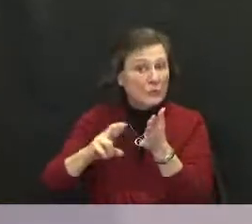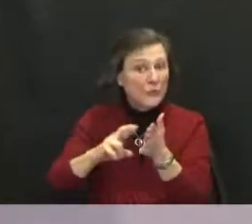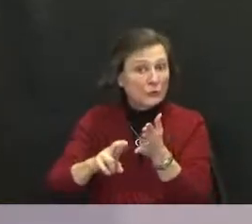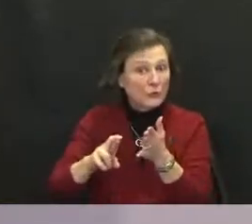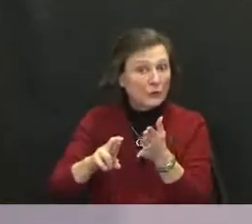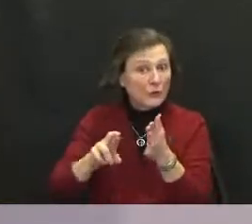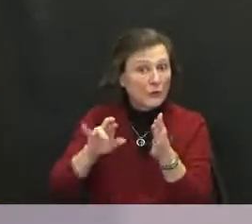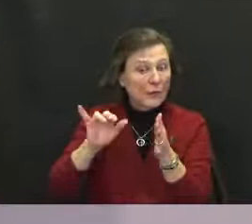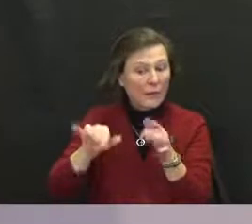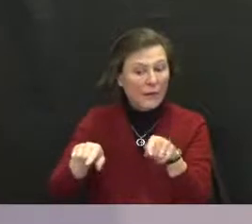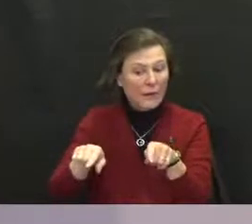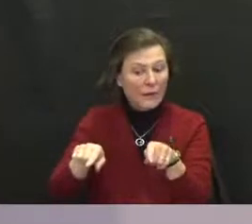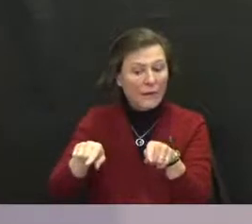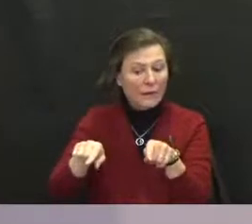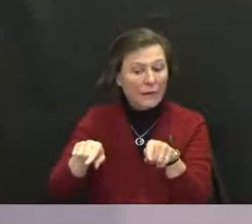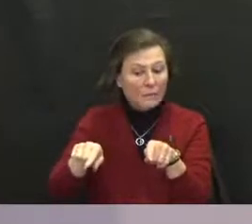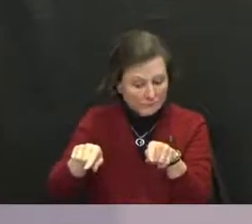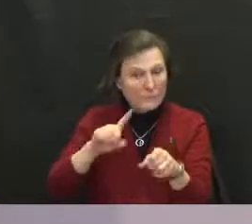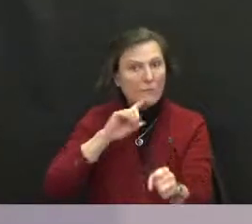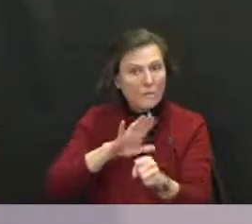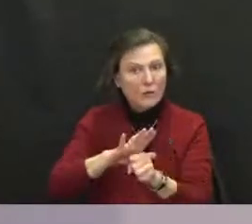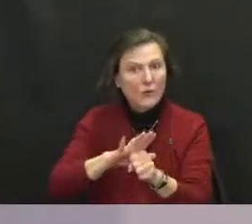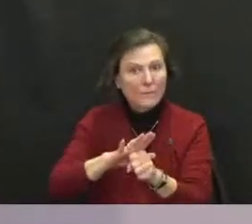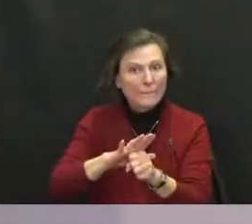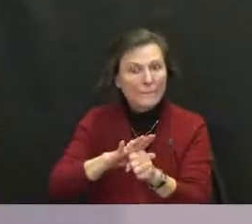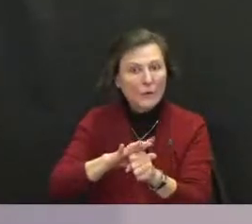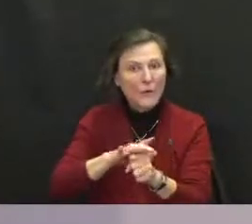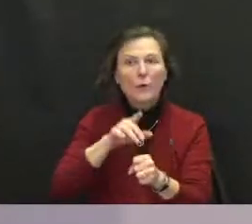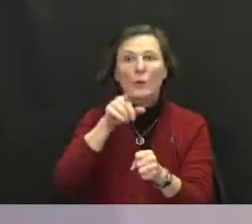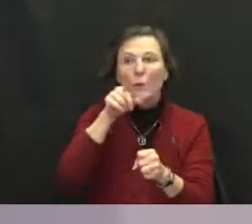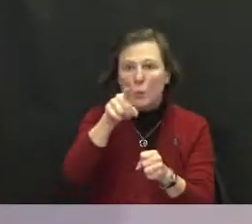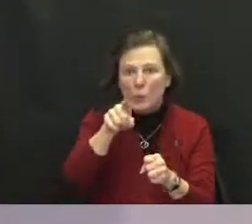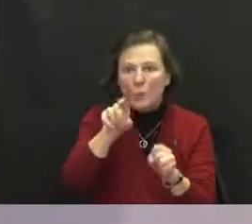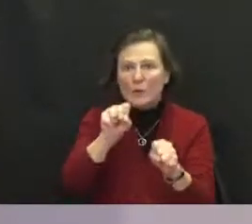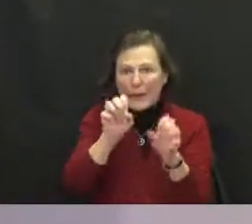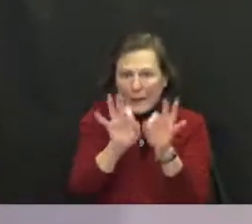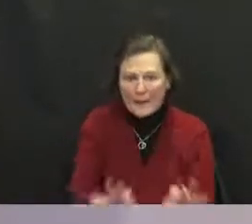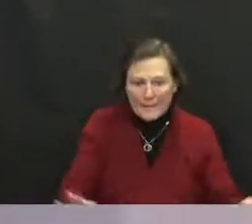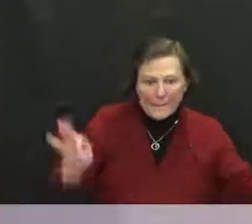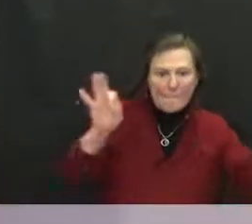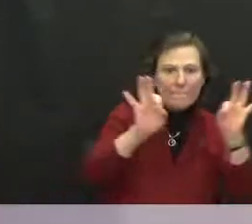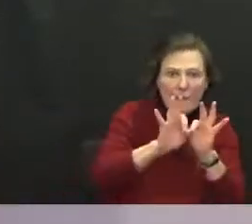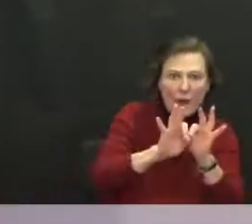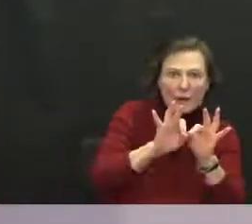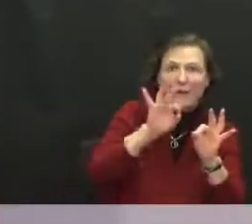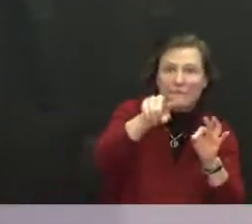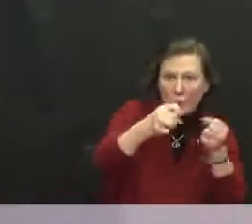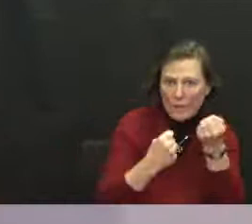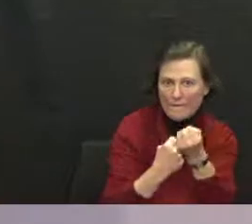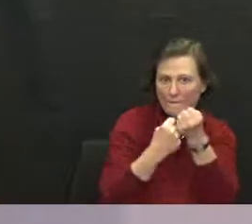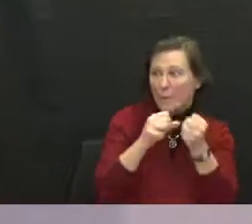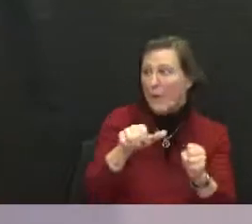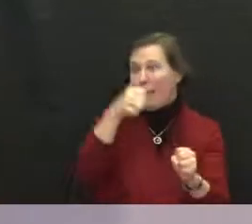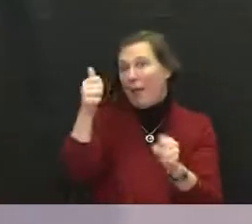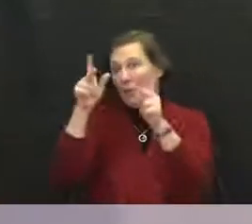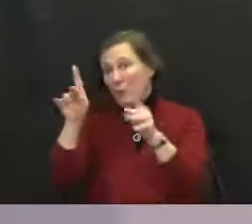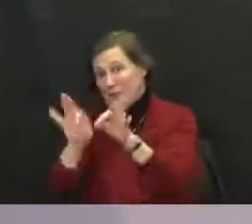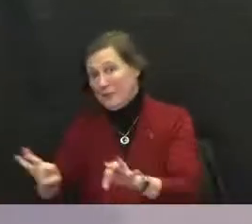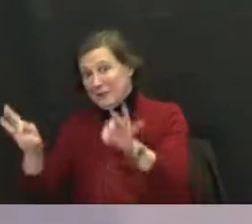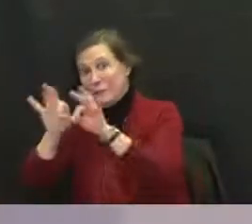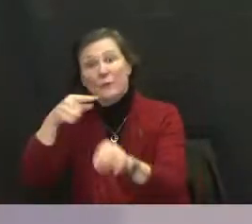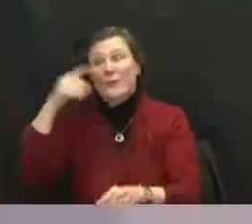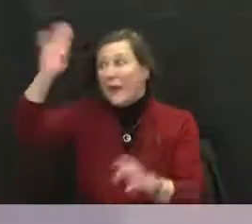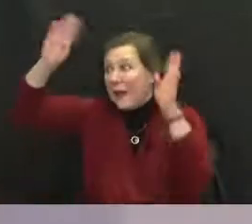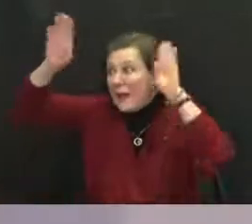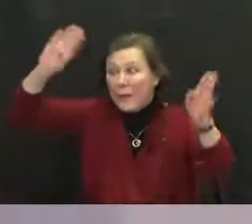that confirms that you can matter by affirming that others matter. If you say hi to people